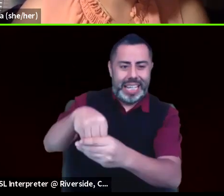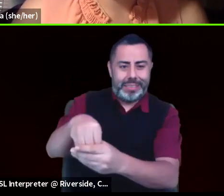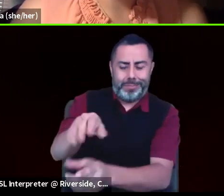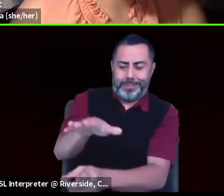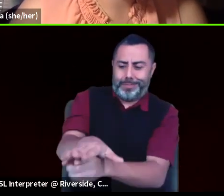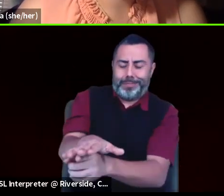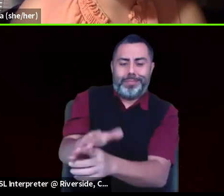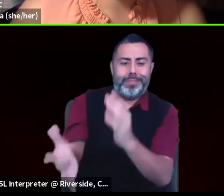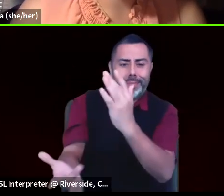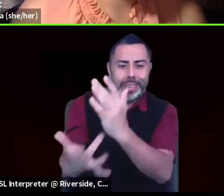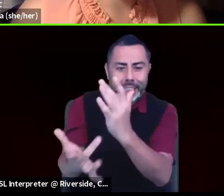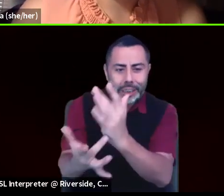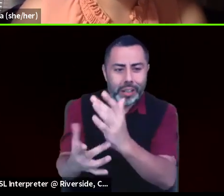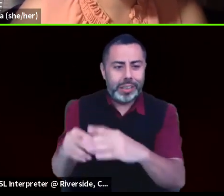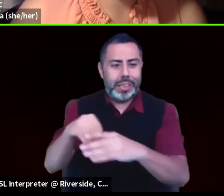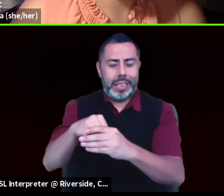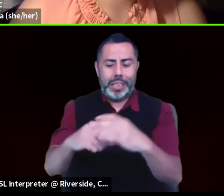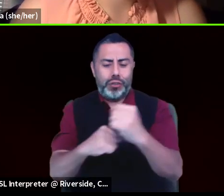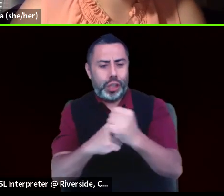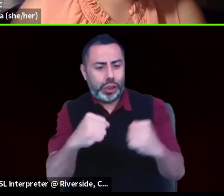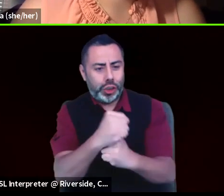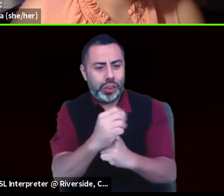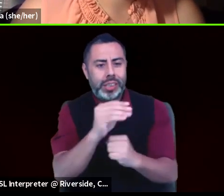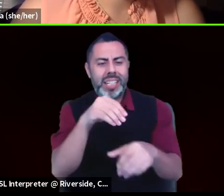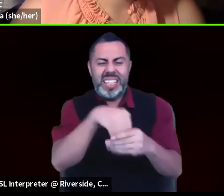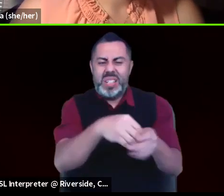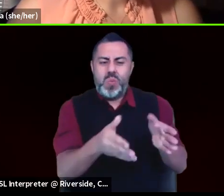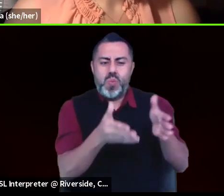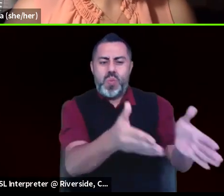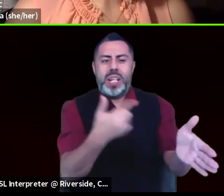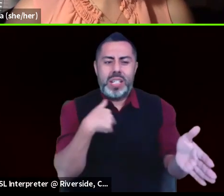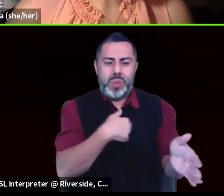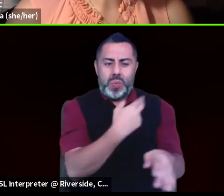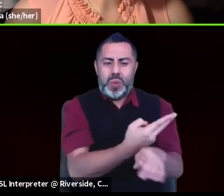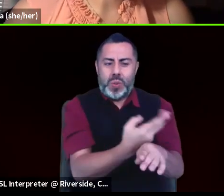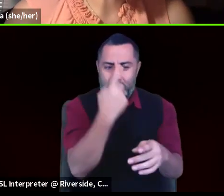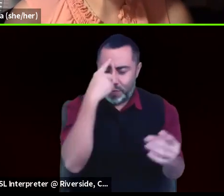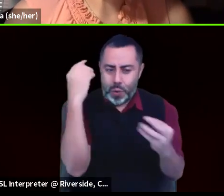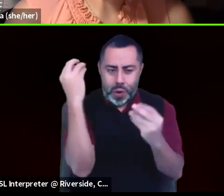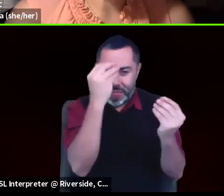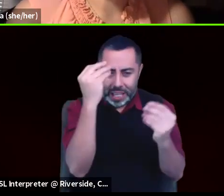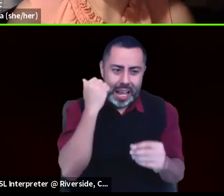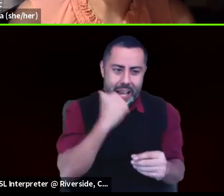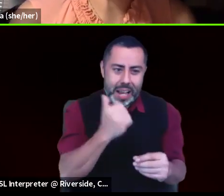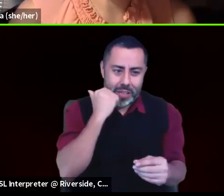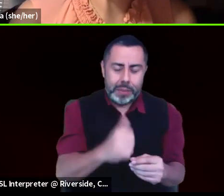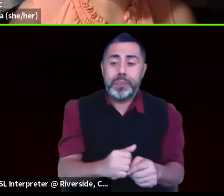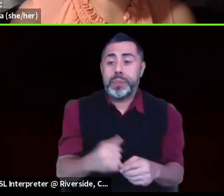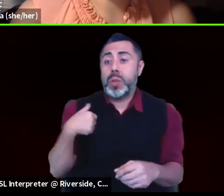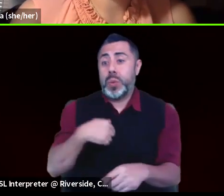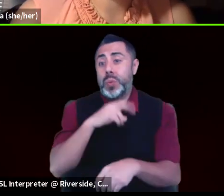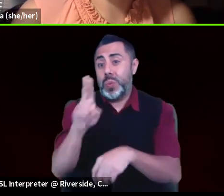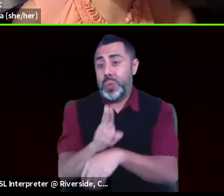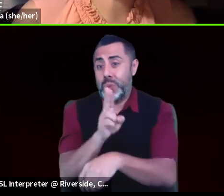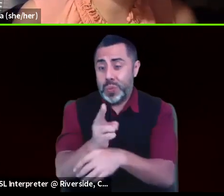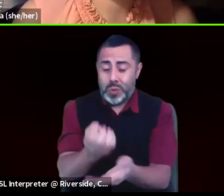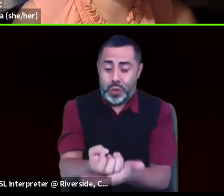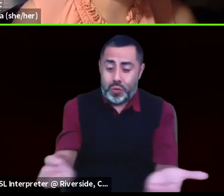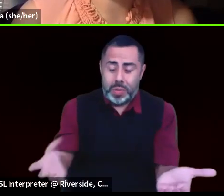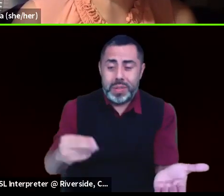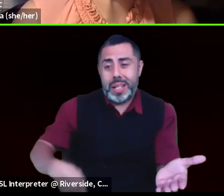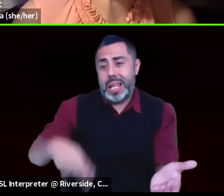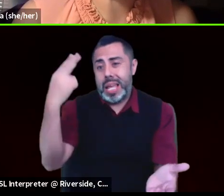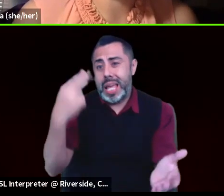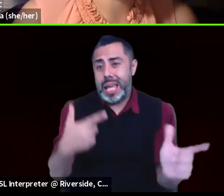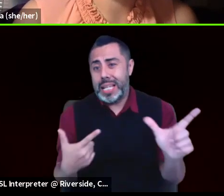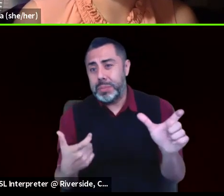structures, and ways of thinking we use every day. We are using equipment and high-speed internet not available